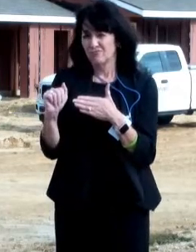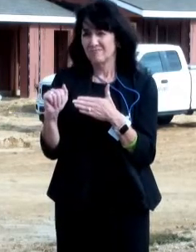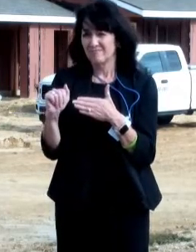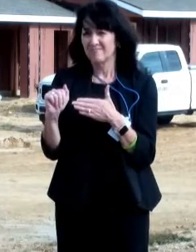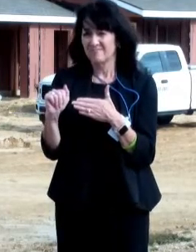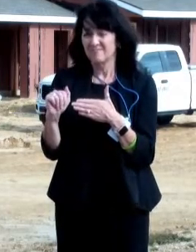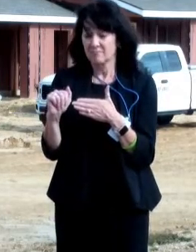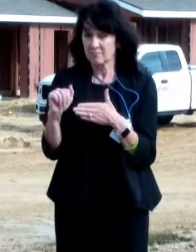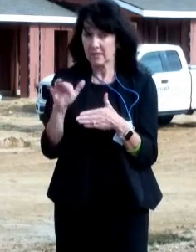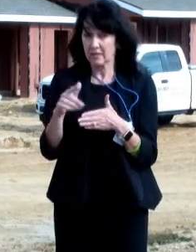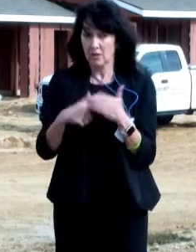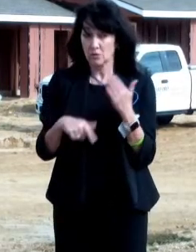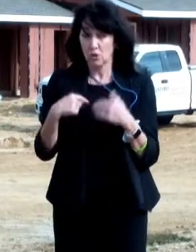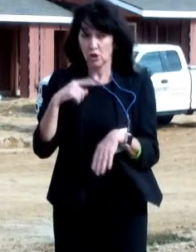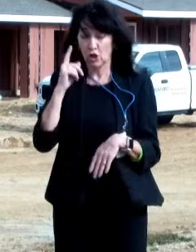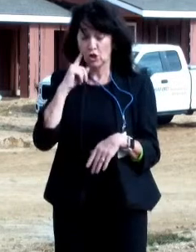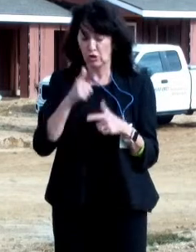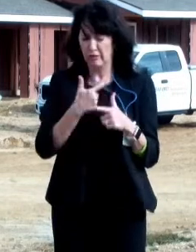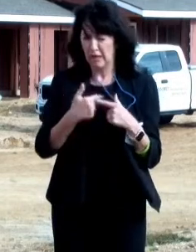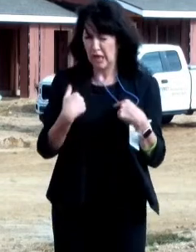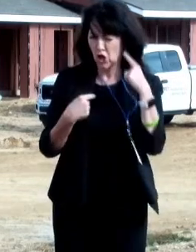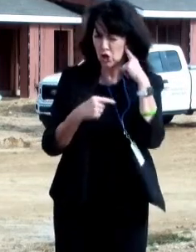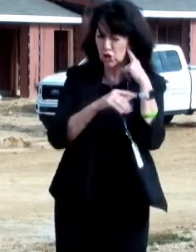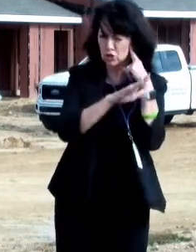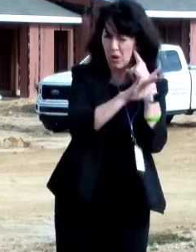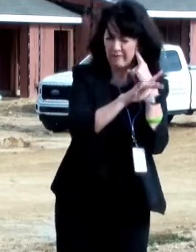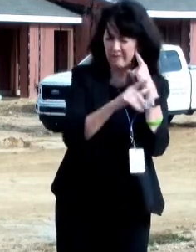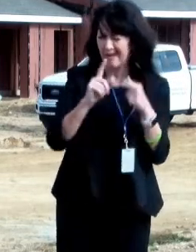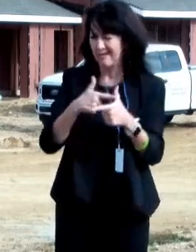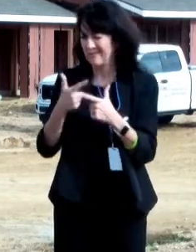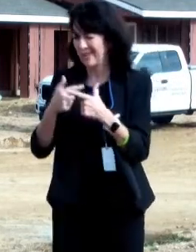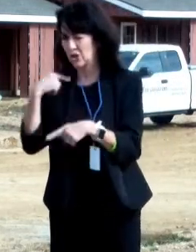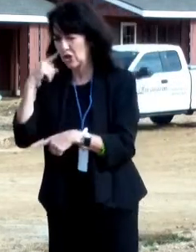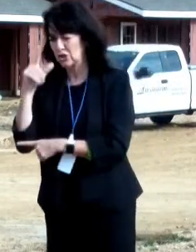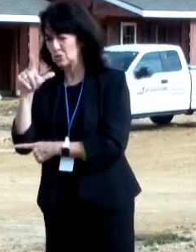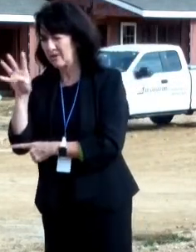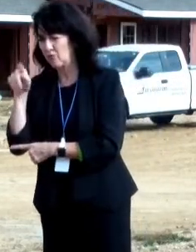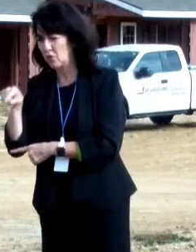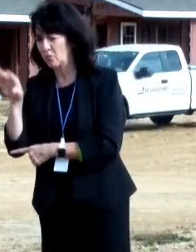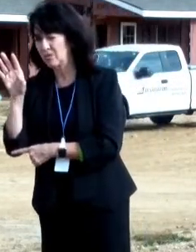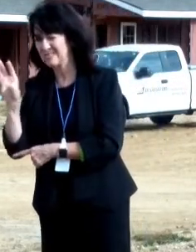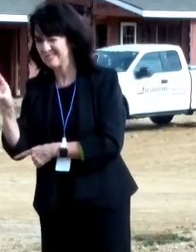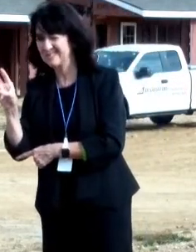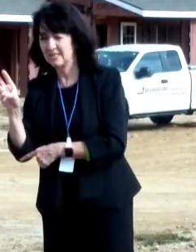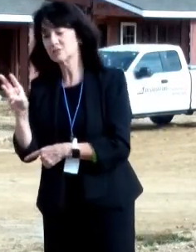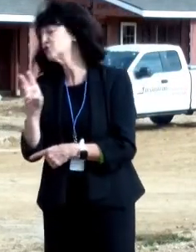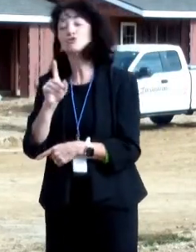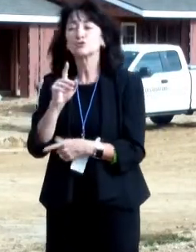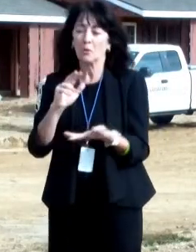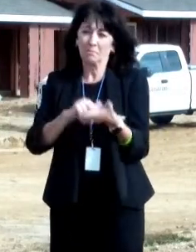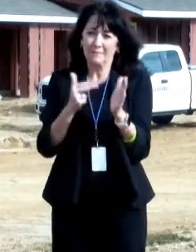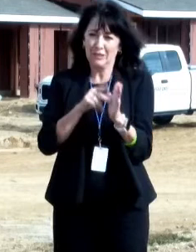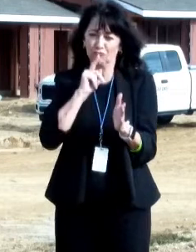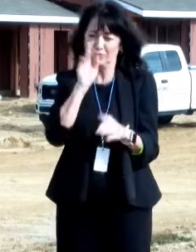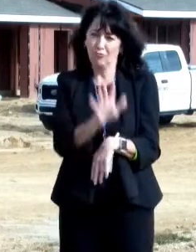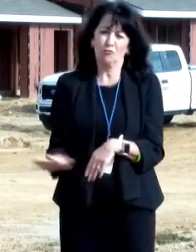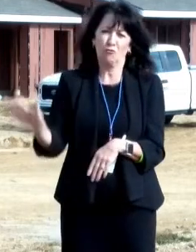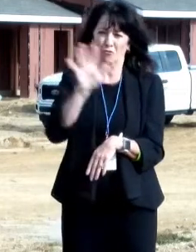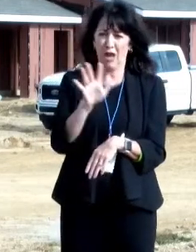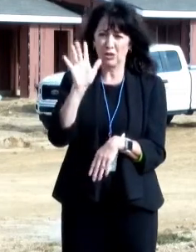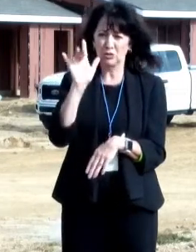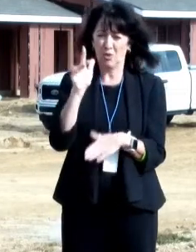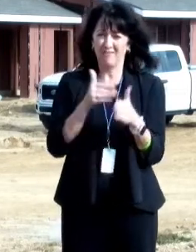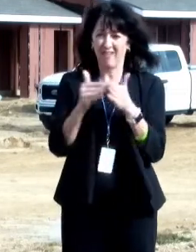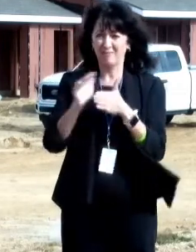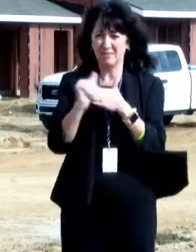That's what I heard. And then I heard 25, and then I had 24.6, but around $25 million to build